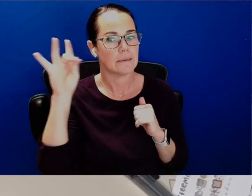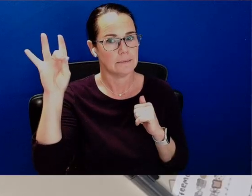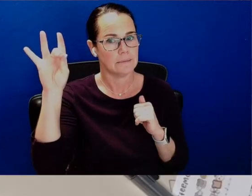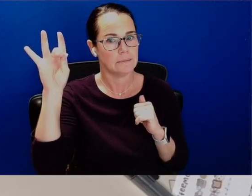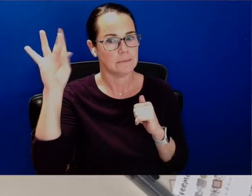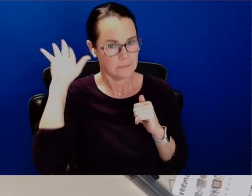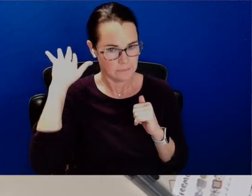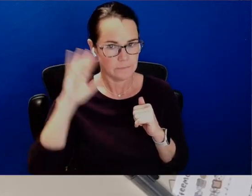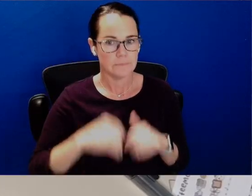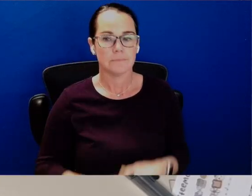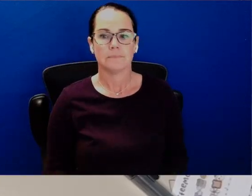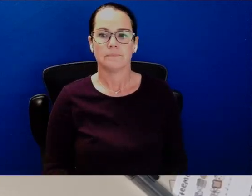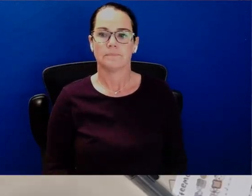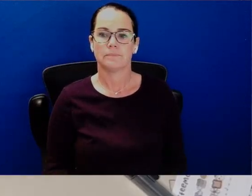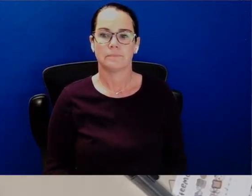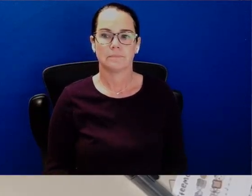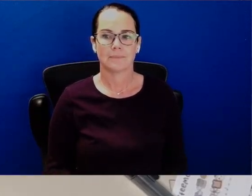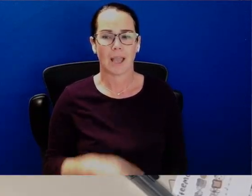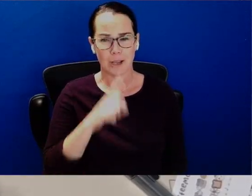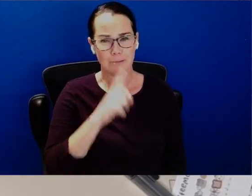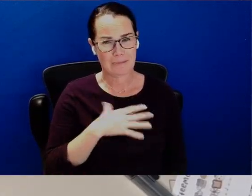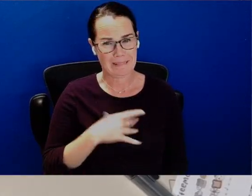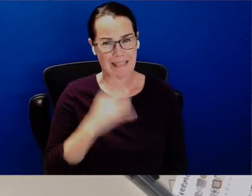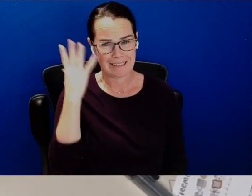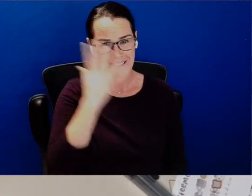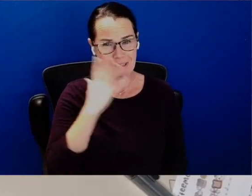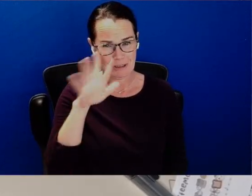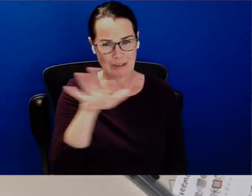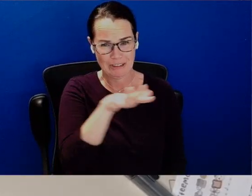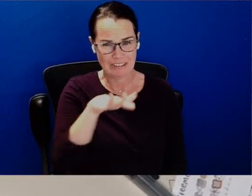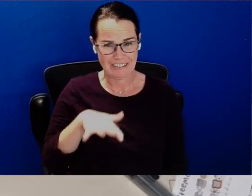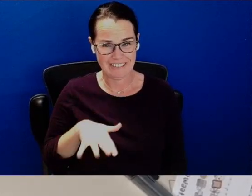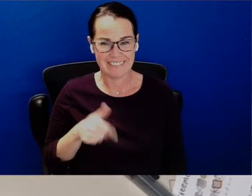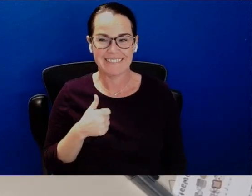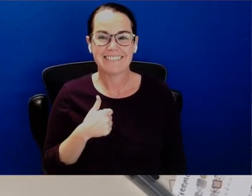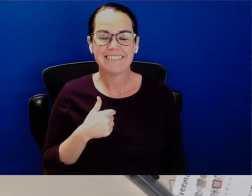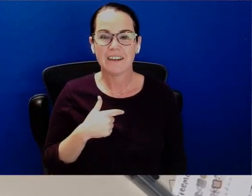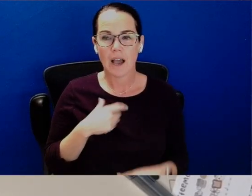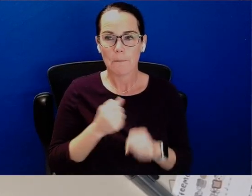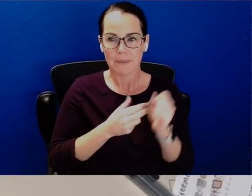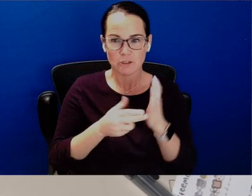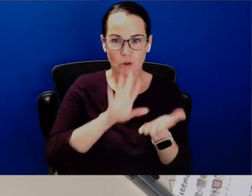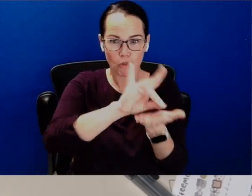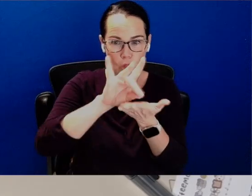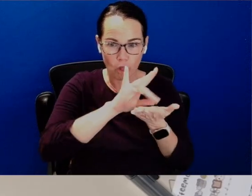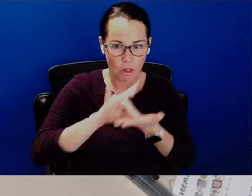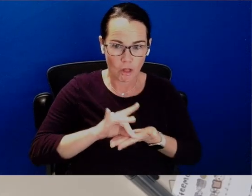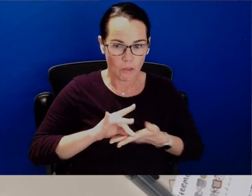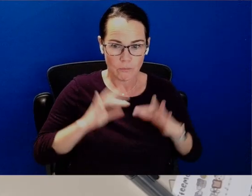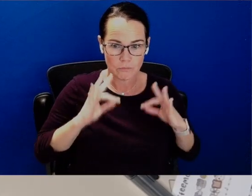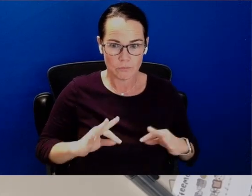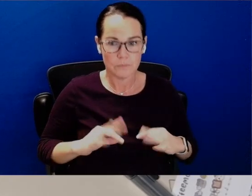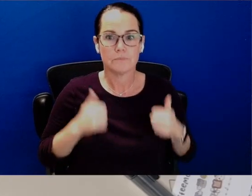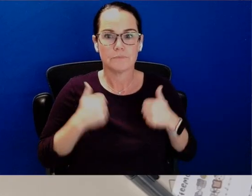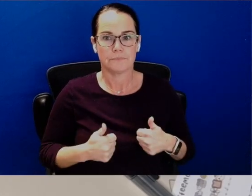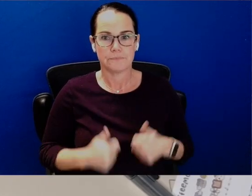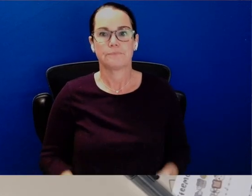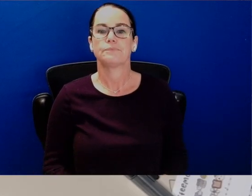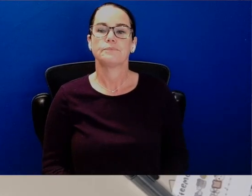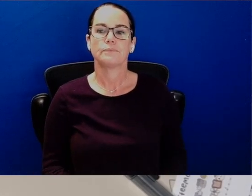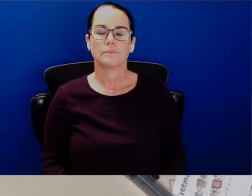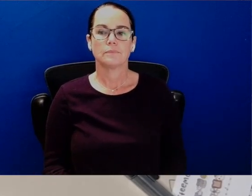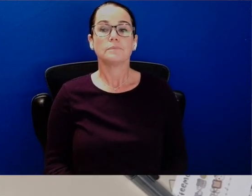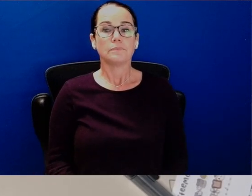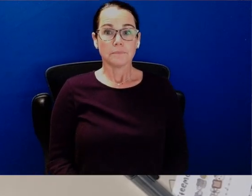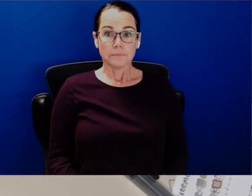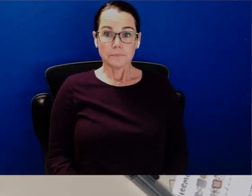28. I really do like the way that looks. Make sure they're all on. Fabulous.